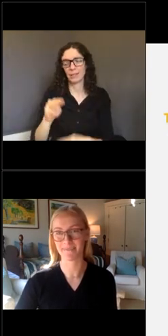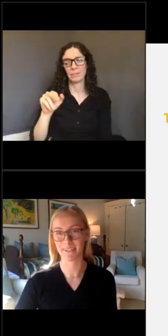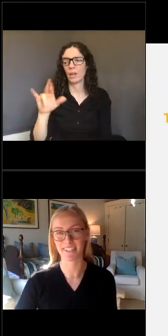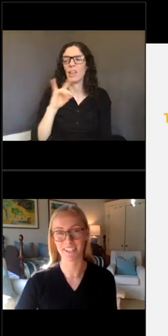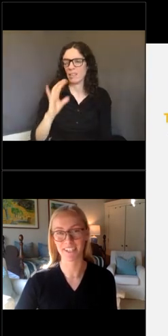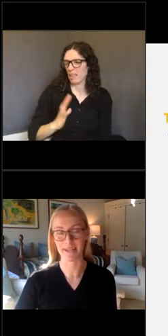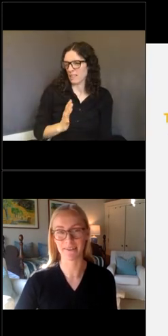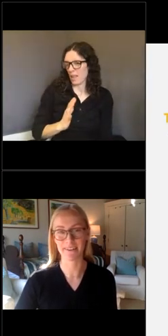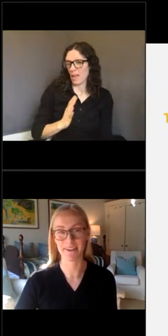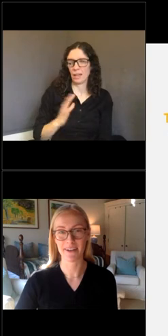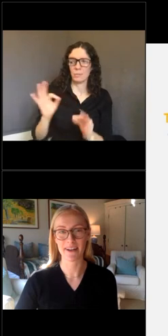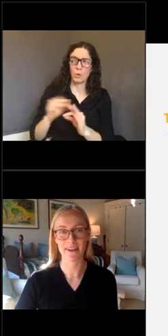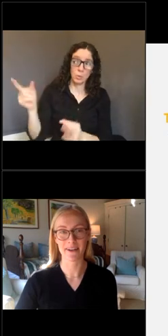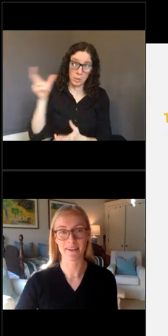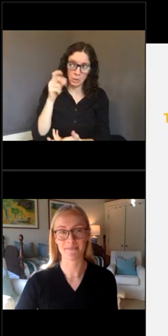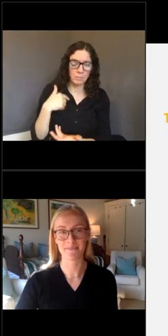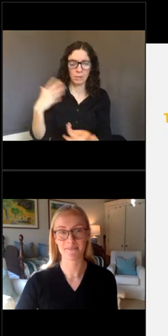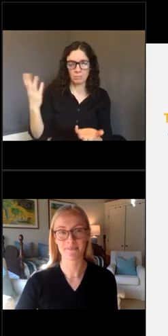We'll wait a second, but it's up now.